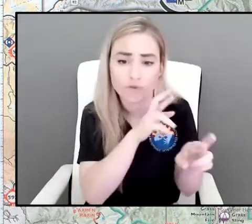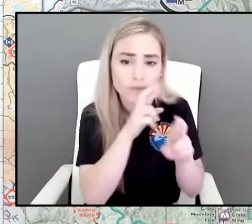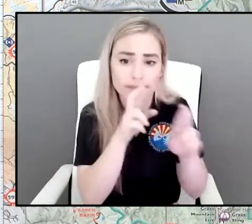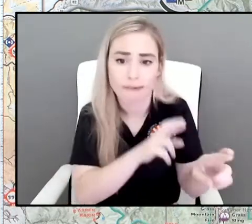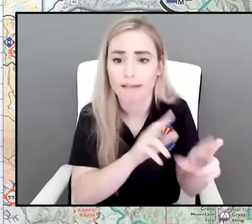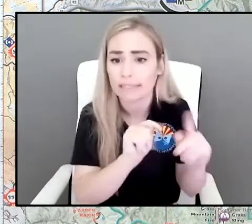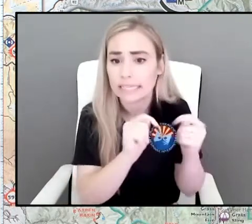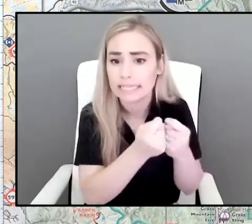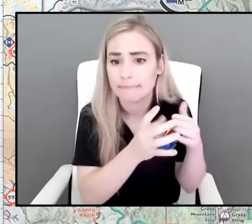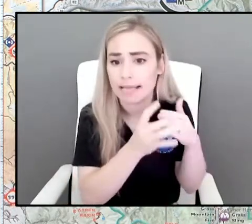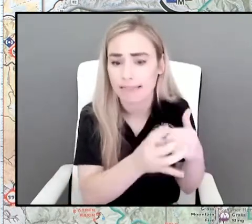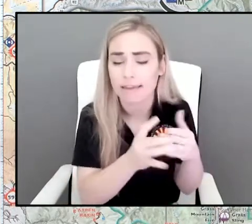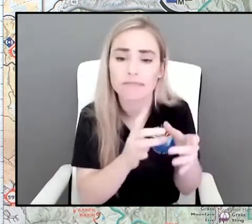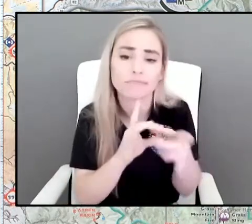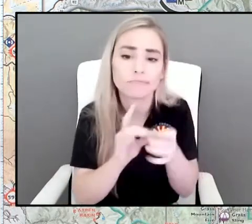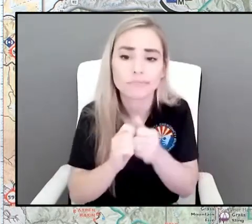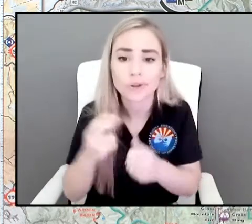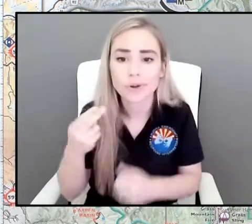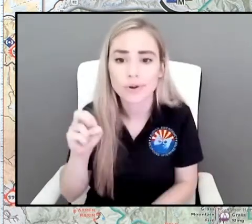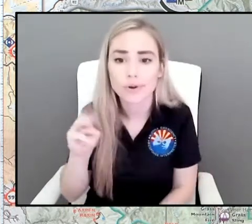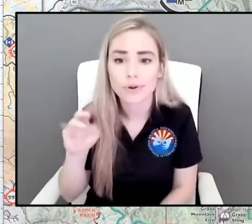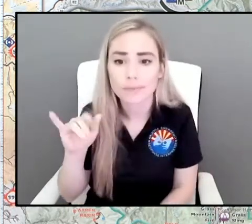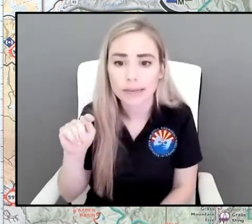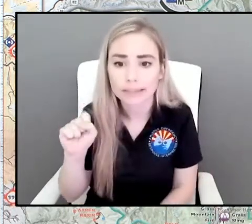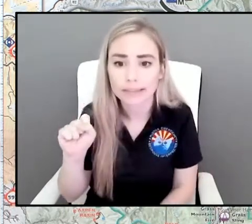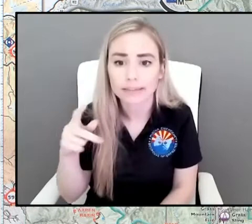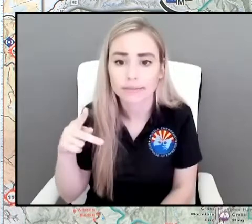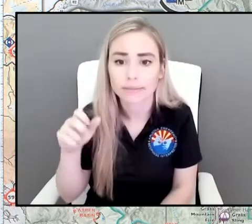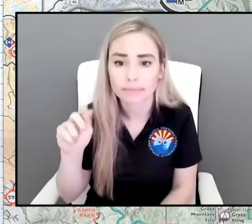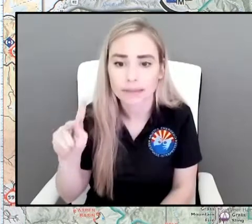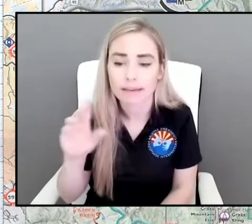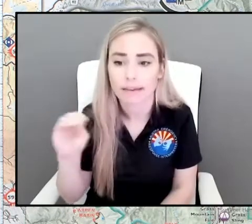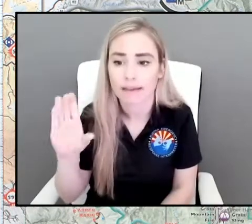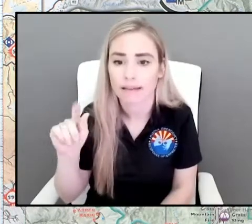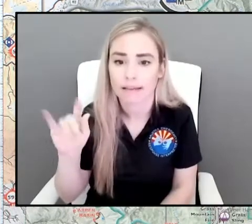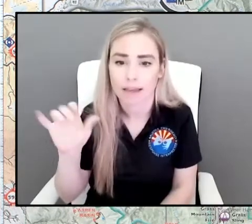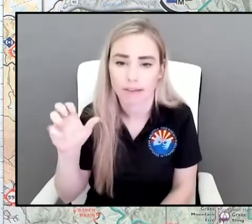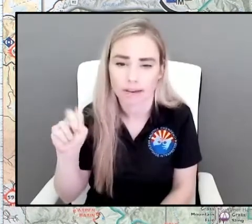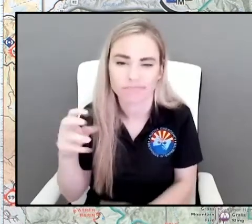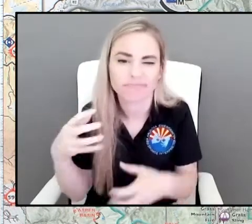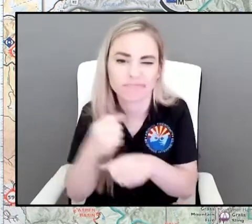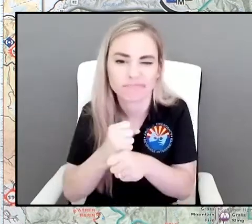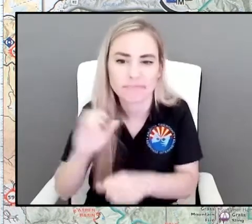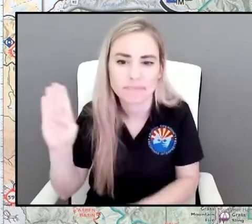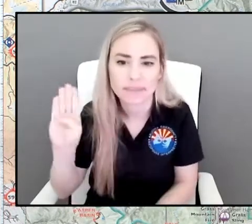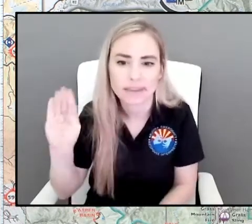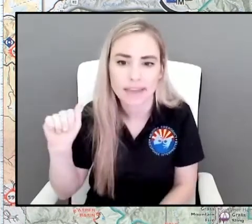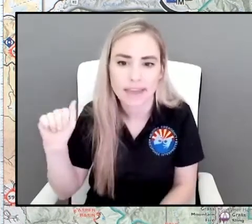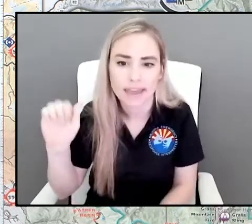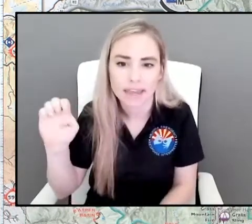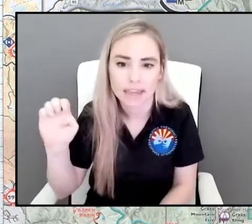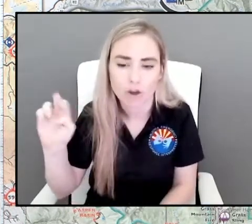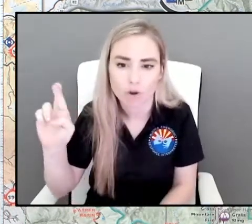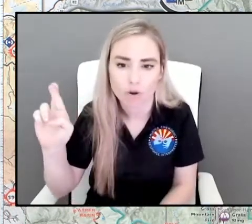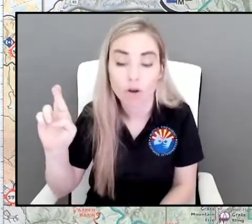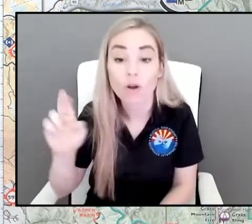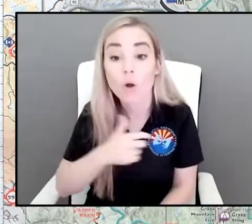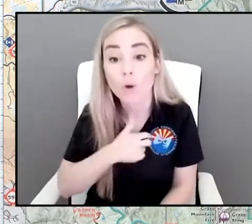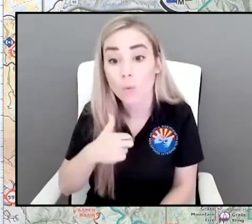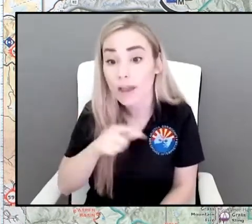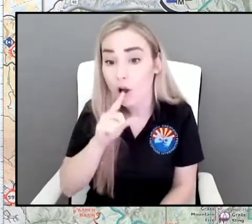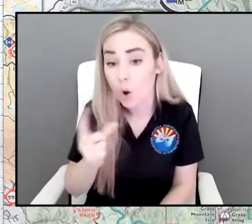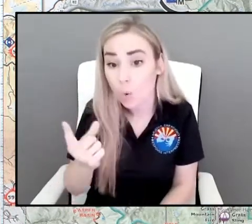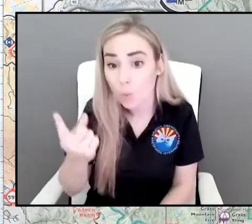Calf Canyon fires. BAER is one of the team members on the post-fiery